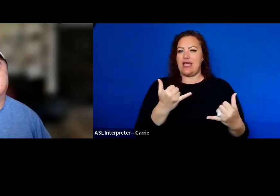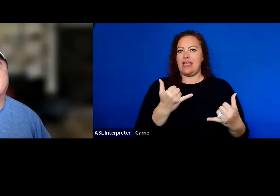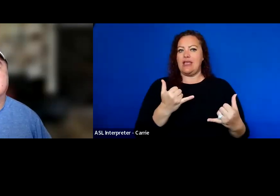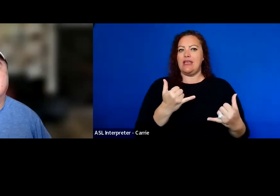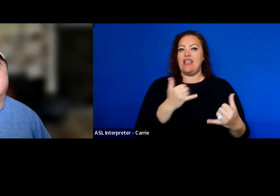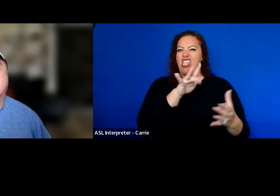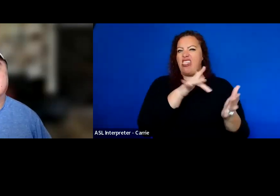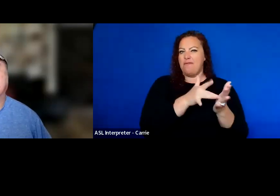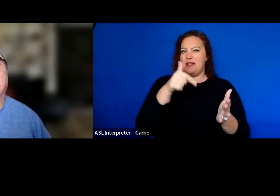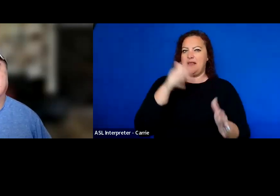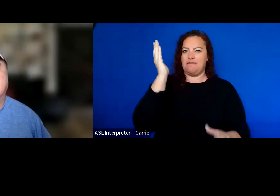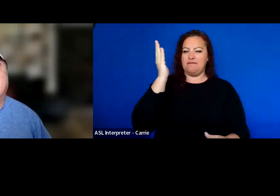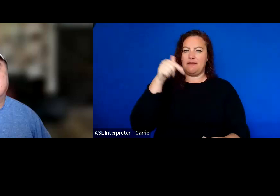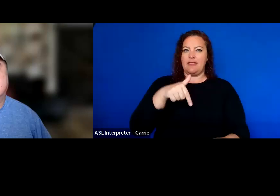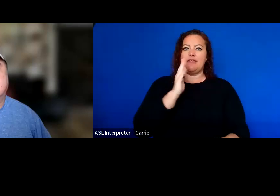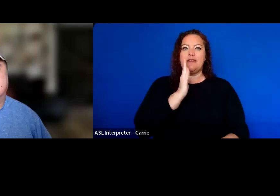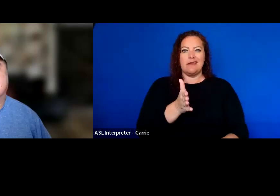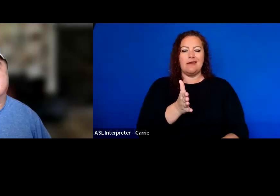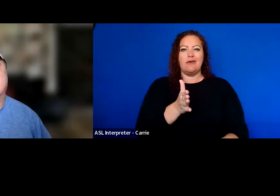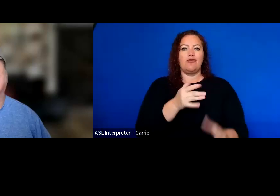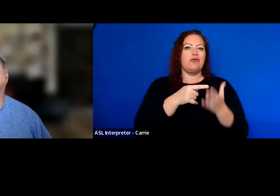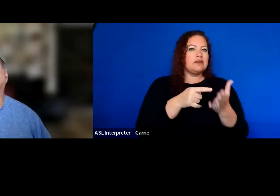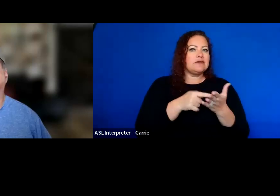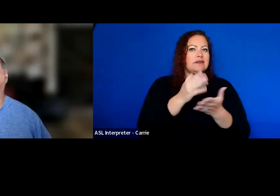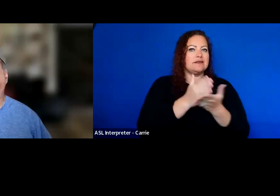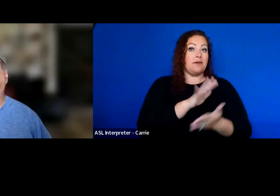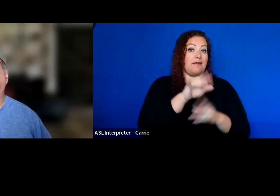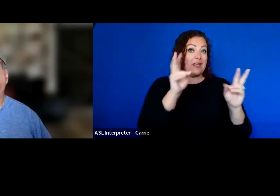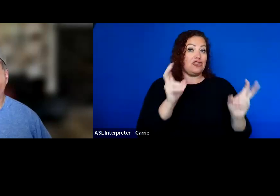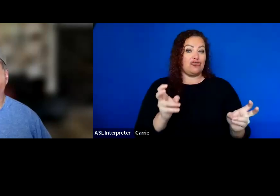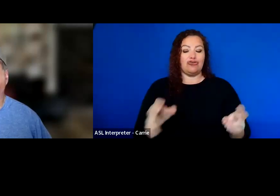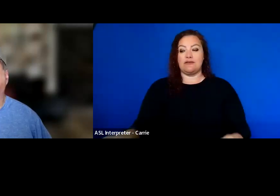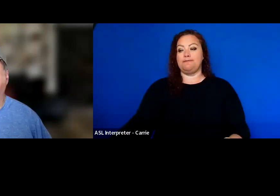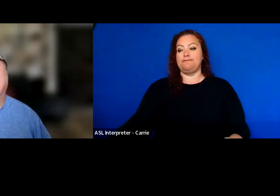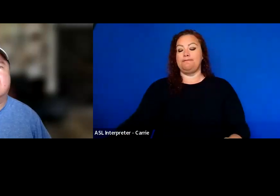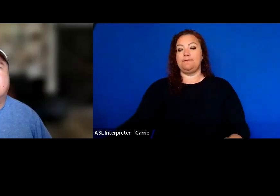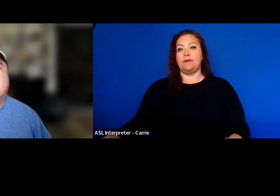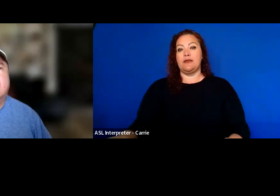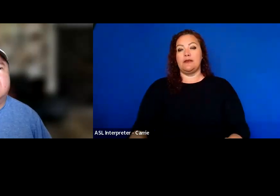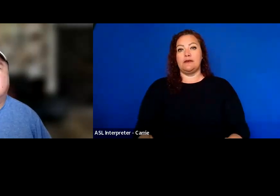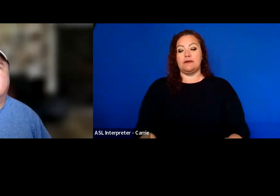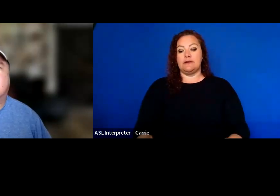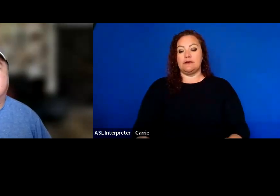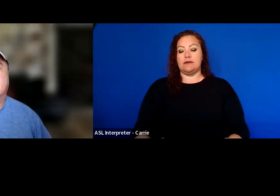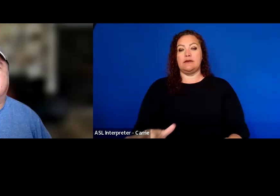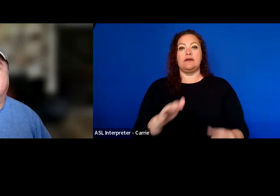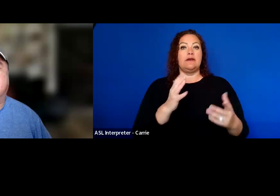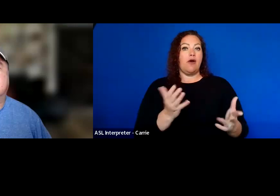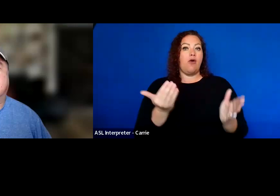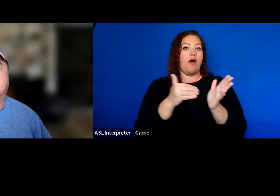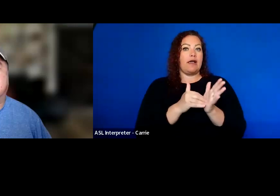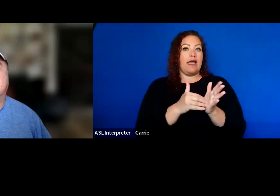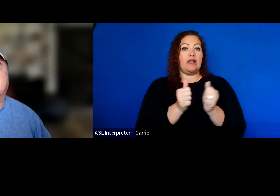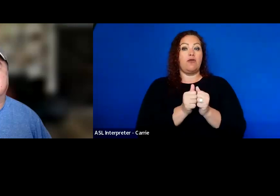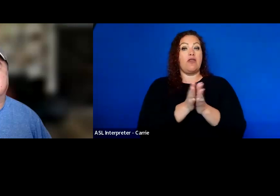Partway through this session, we're going to discuss some of these issues. So in broadening